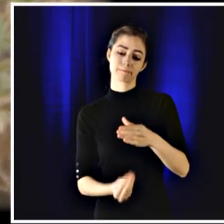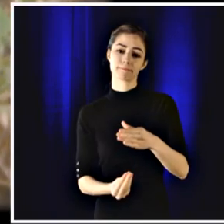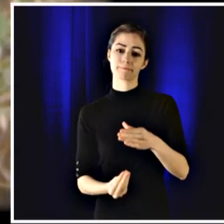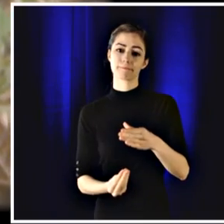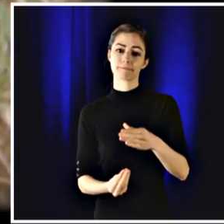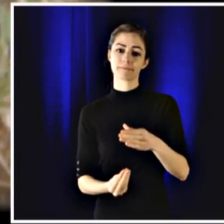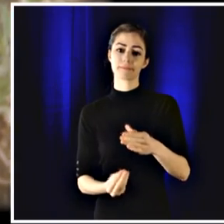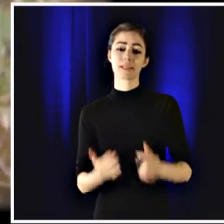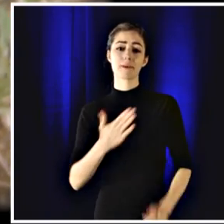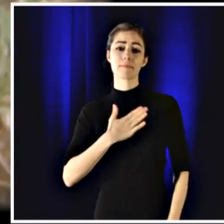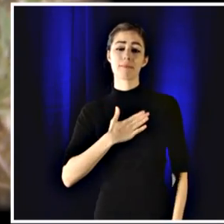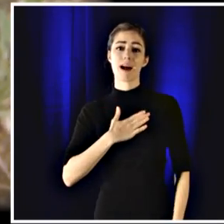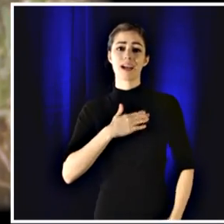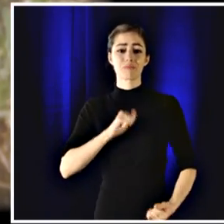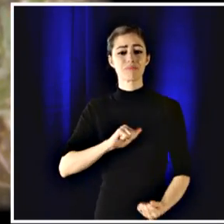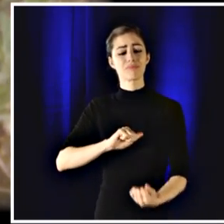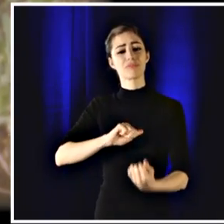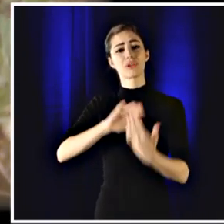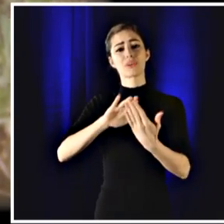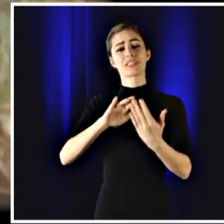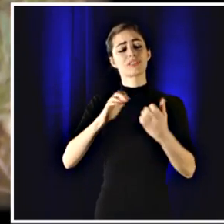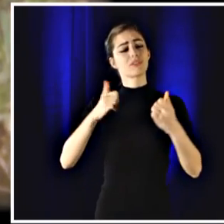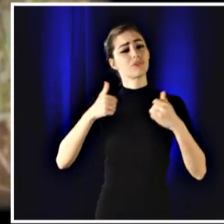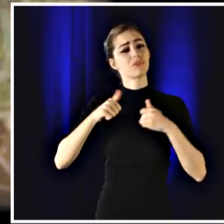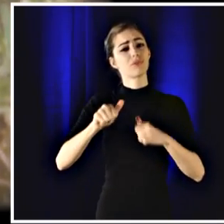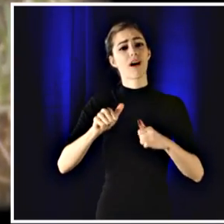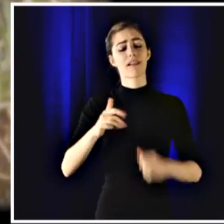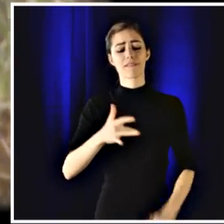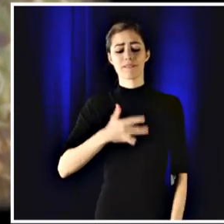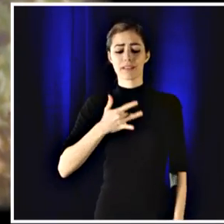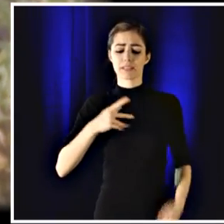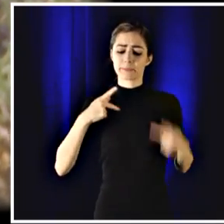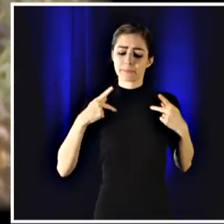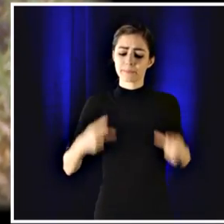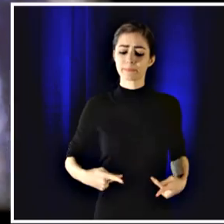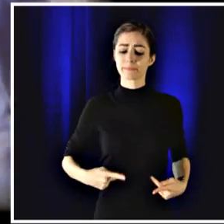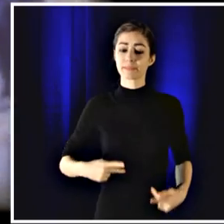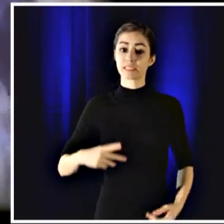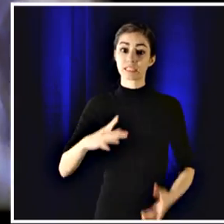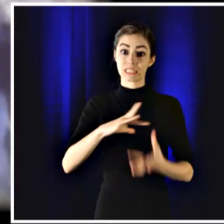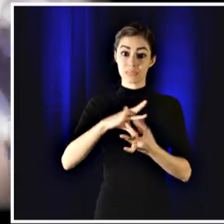feel spiritually and physically surrounded by my mom again.